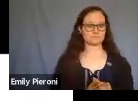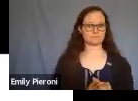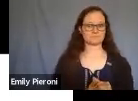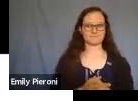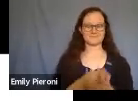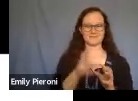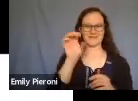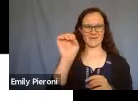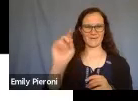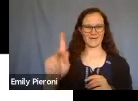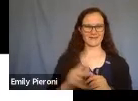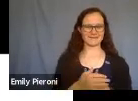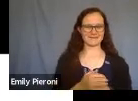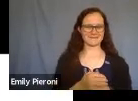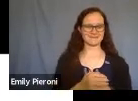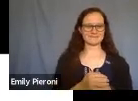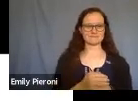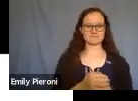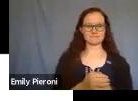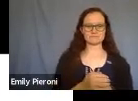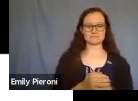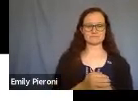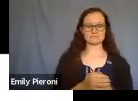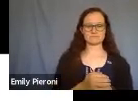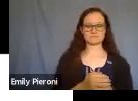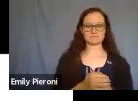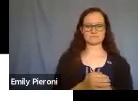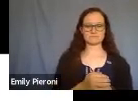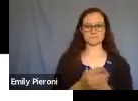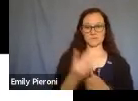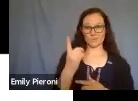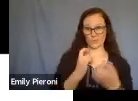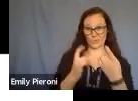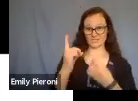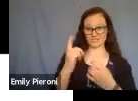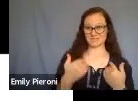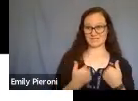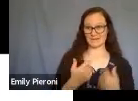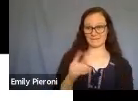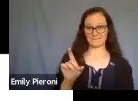Okay, does anyone have, do anyone have questions